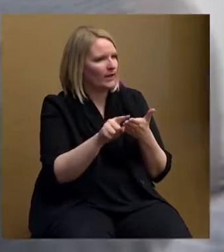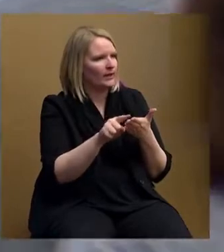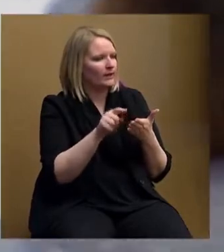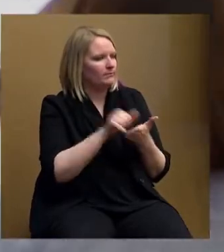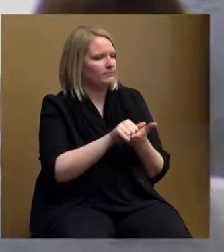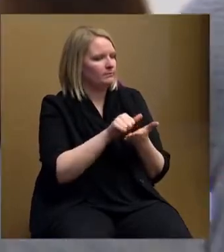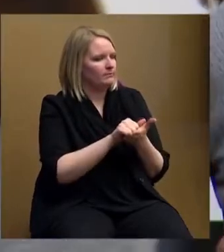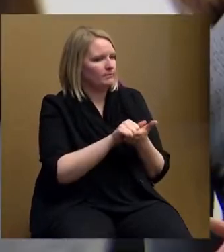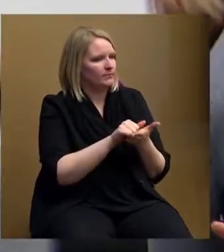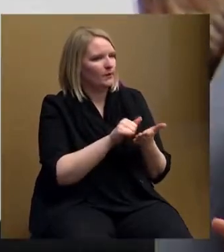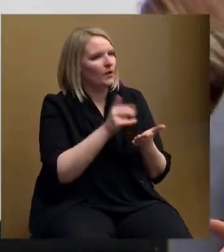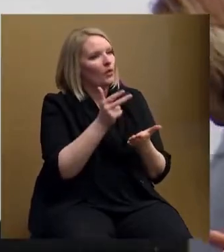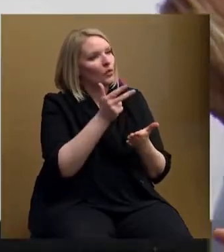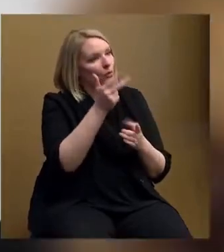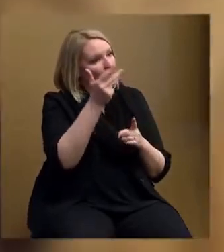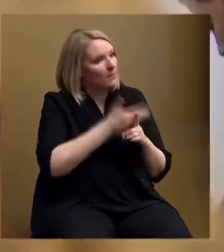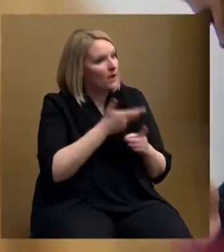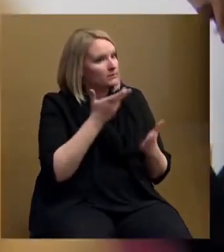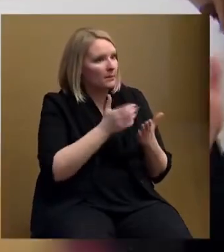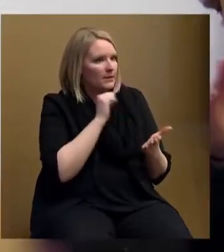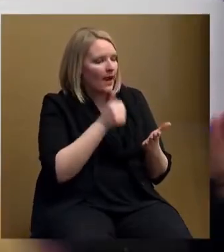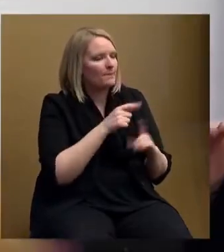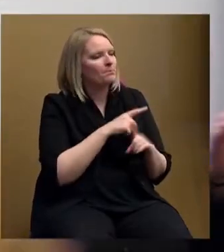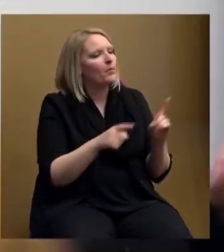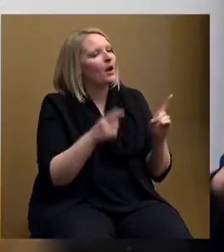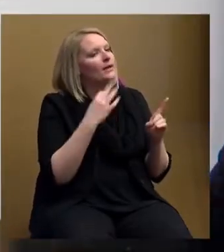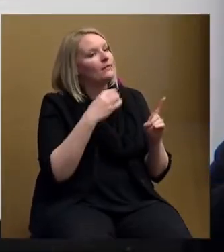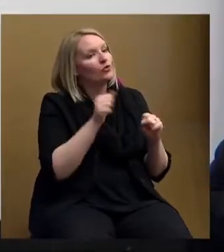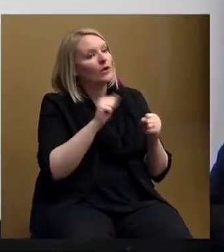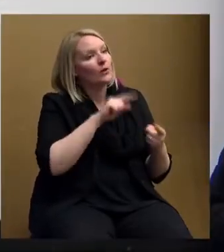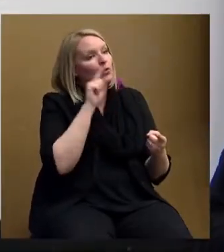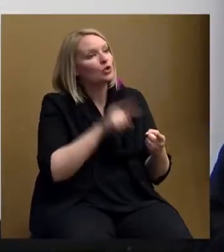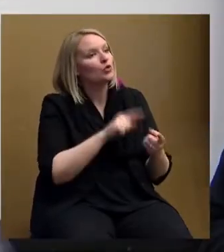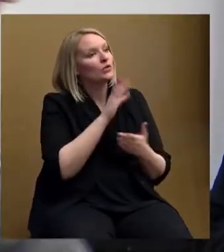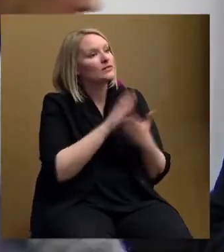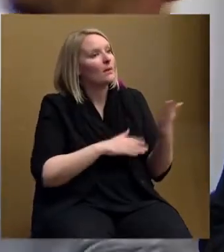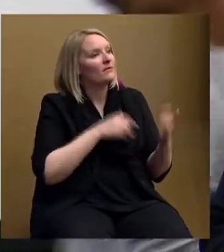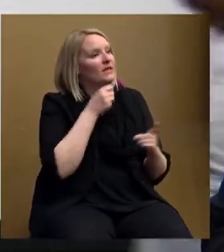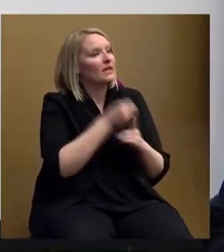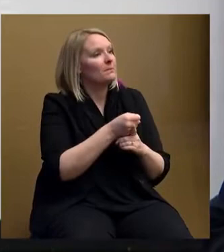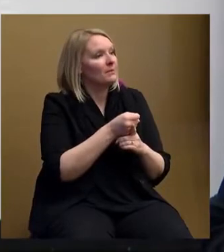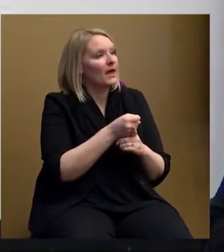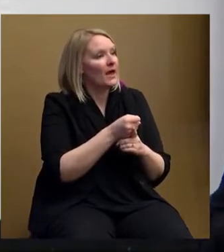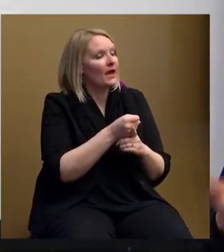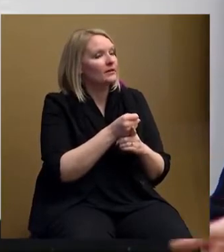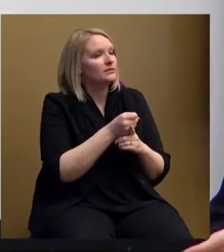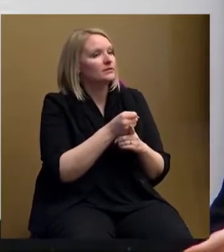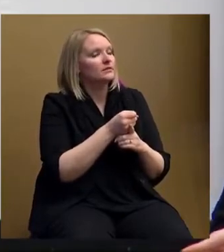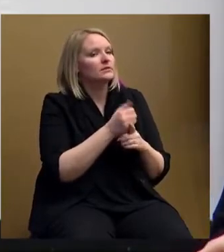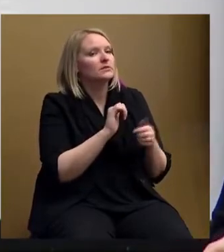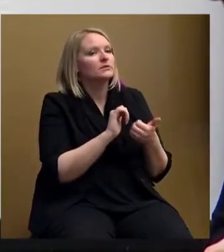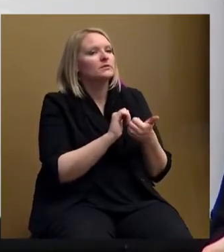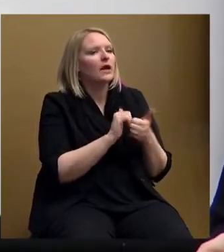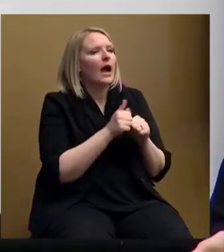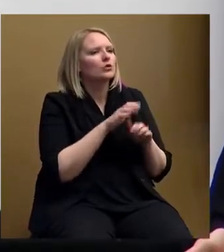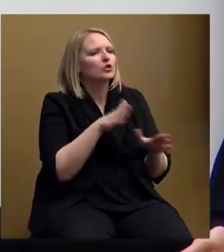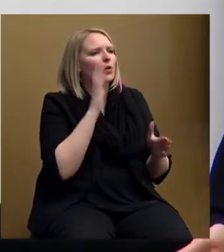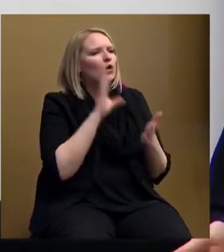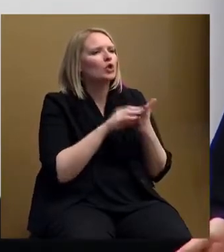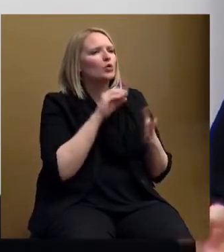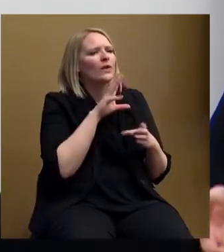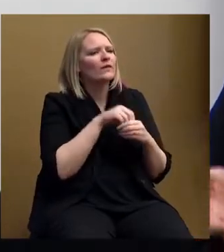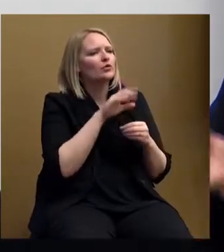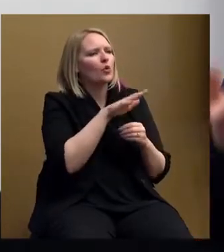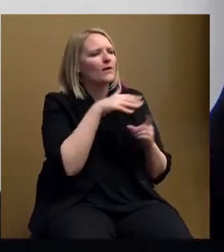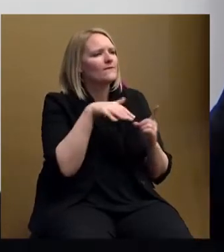child regulated in 3 months. But if you can lessen some of the impact that it has on how a child is learning in your